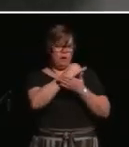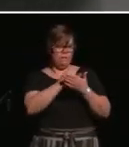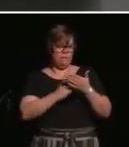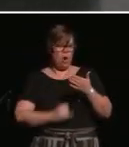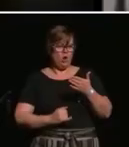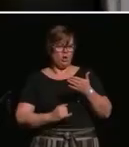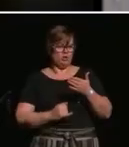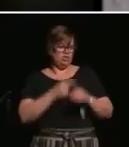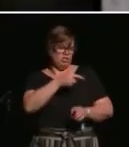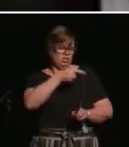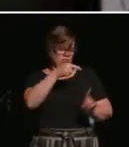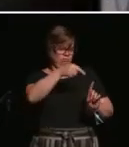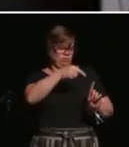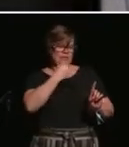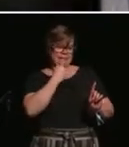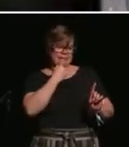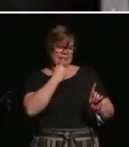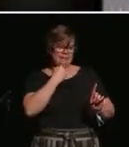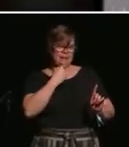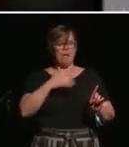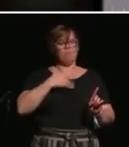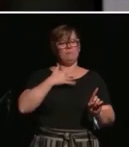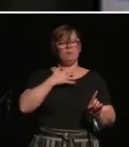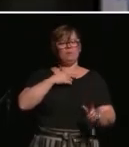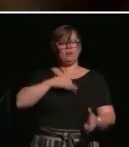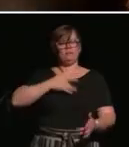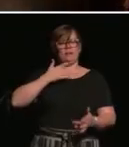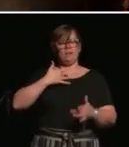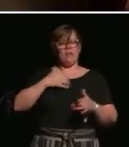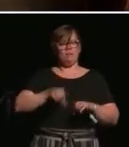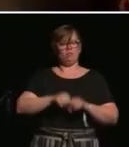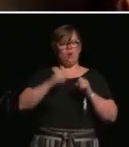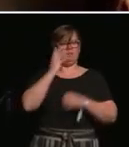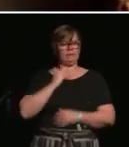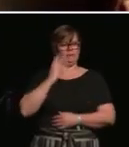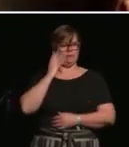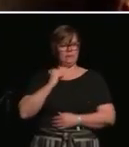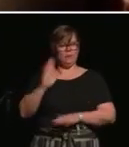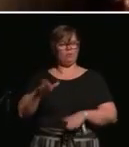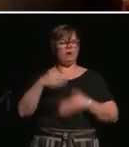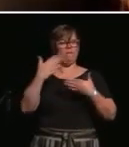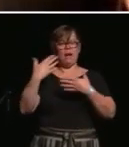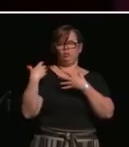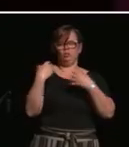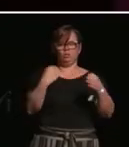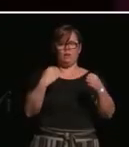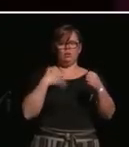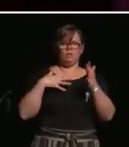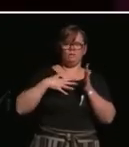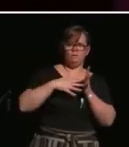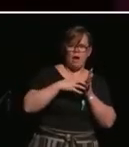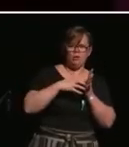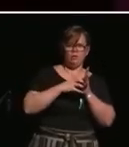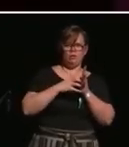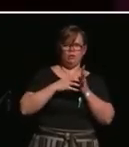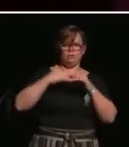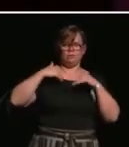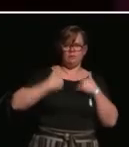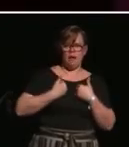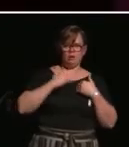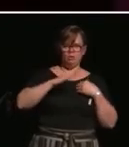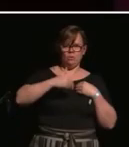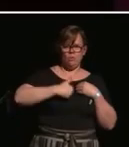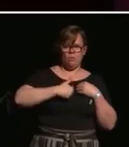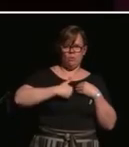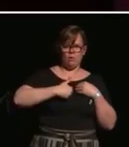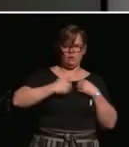once said. I believe it can heal the broken in spirit, give strength to the fragile, ease the weary soul.